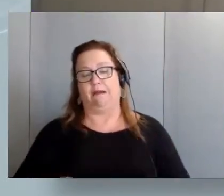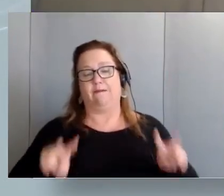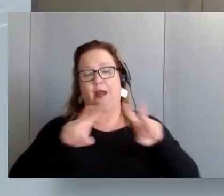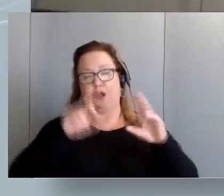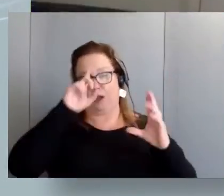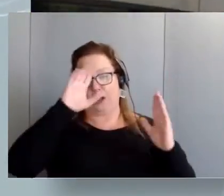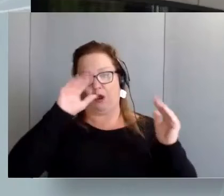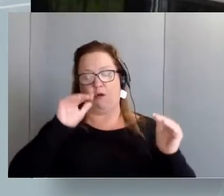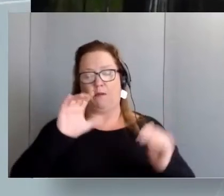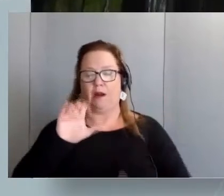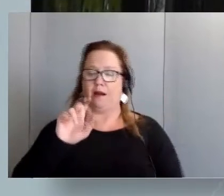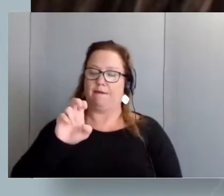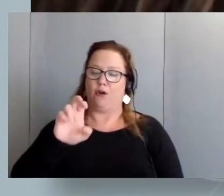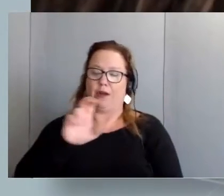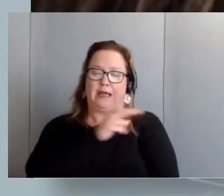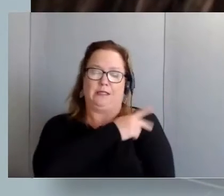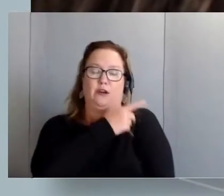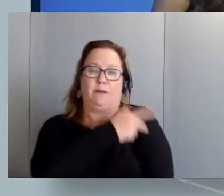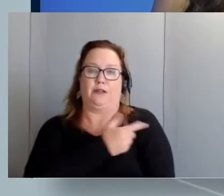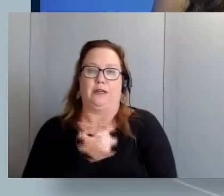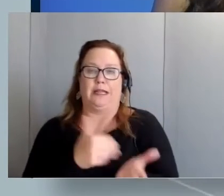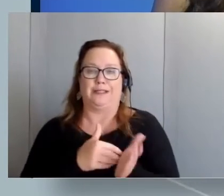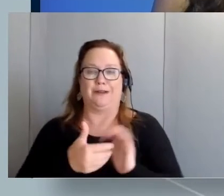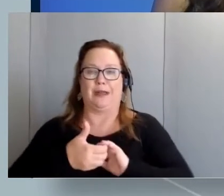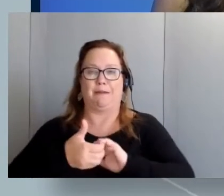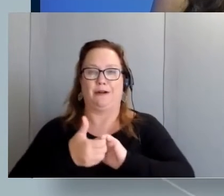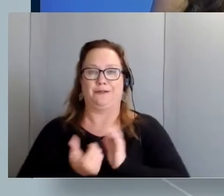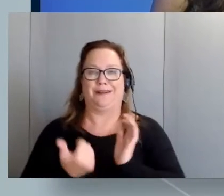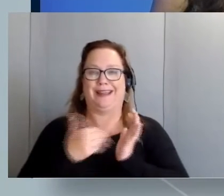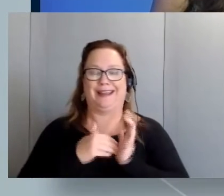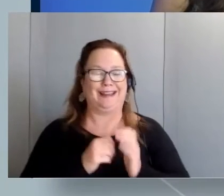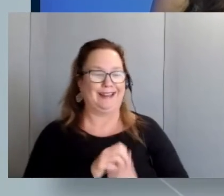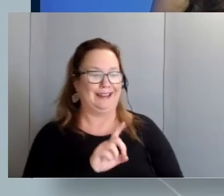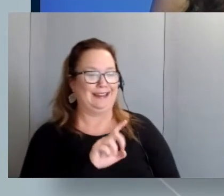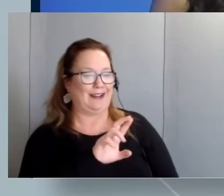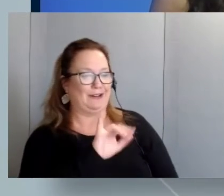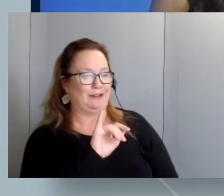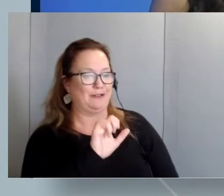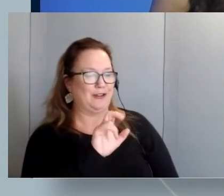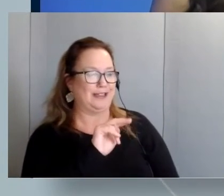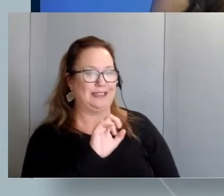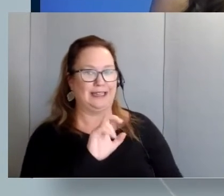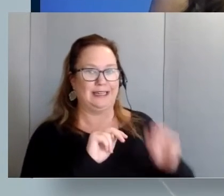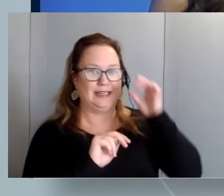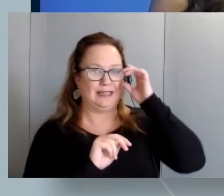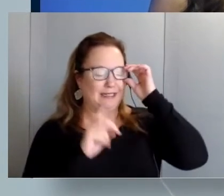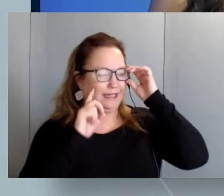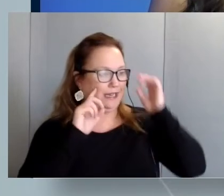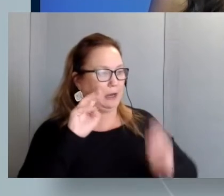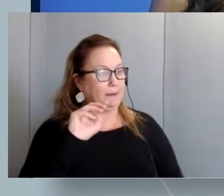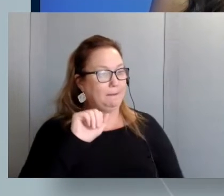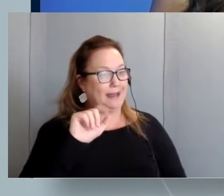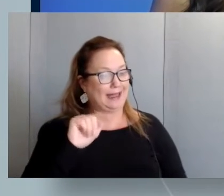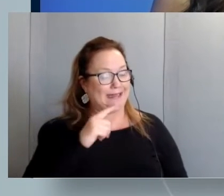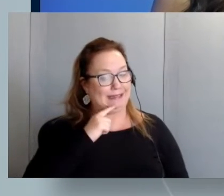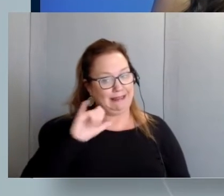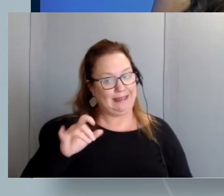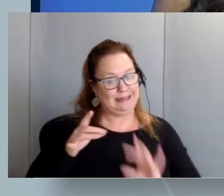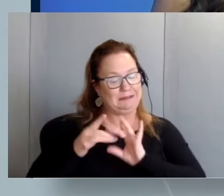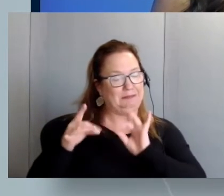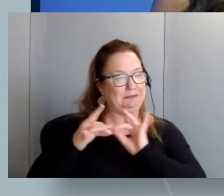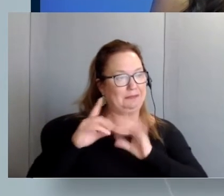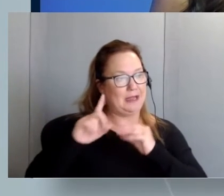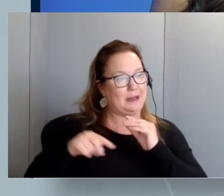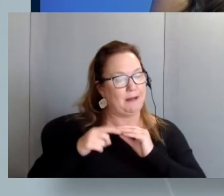cancer patients. So that partnership has been amazing. Dr. Jensen, to hear Matt talk like this and to say these things about